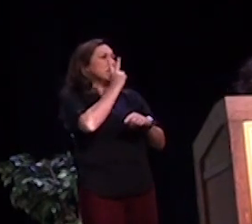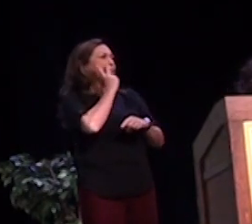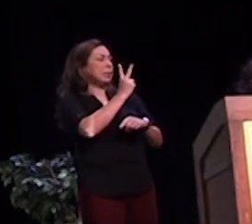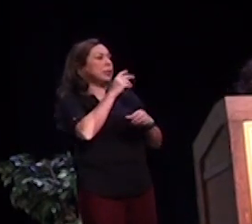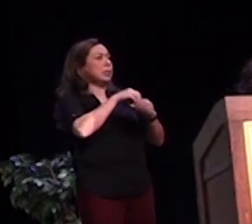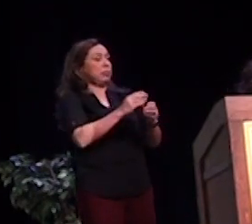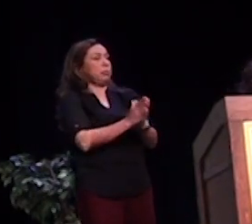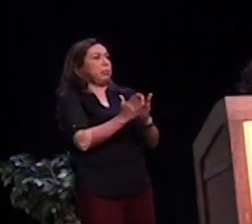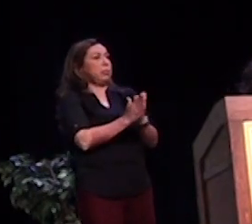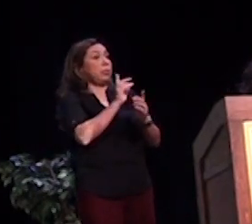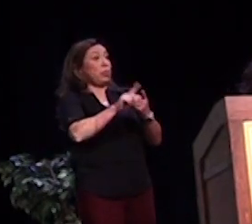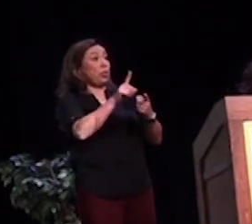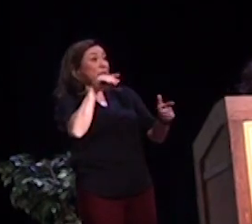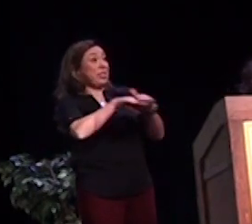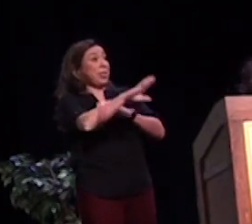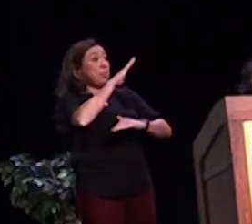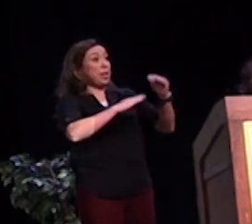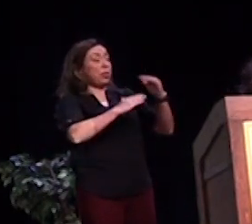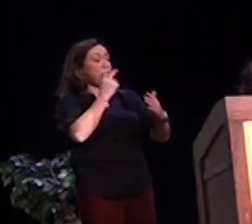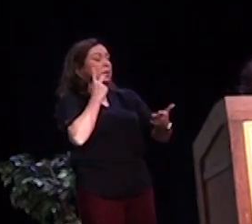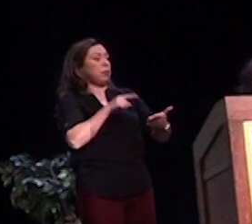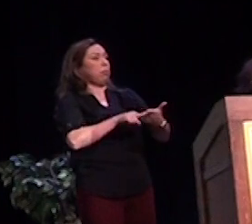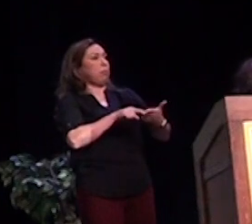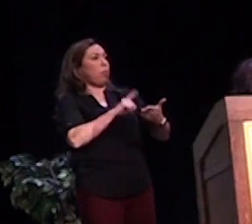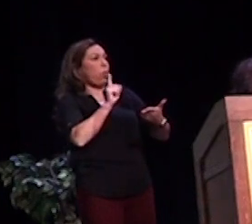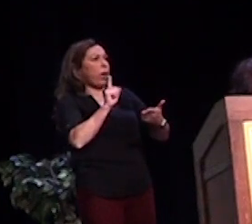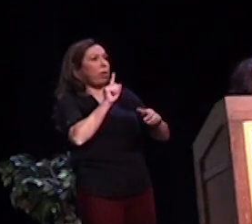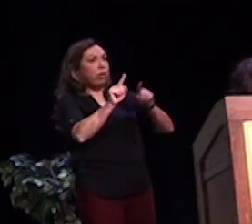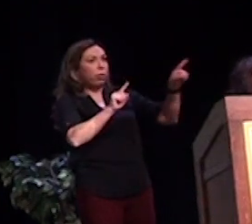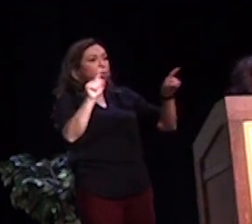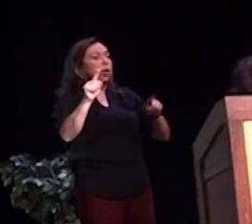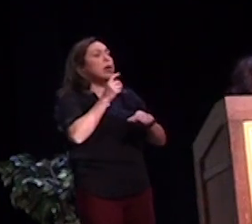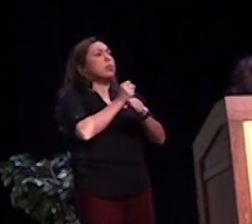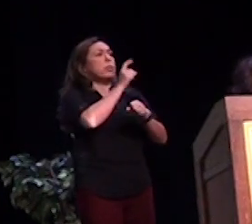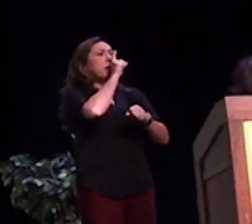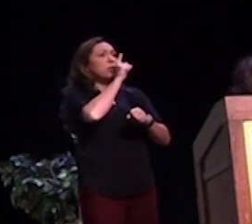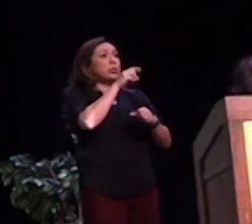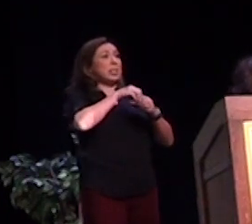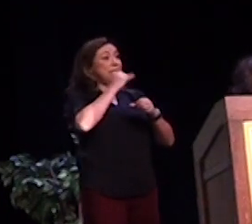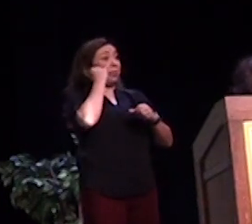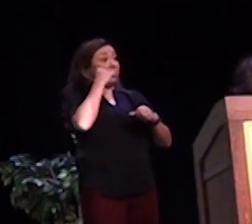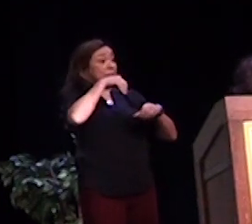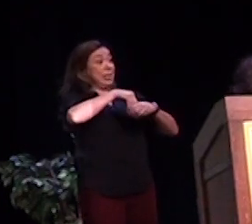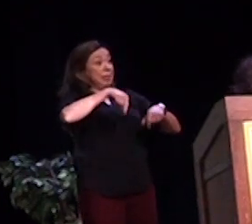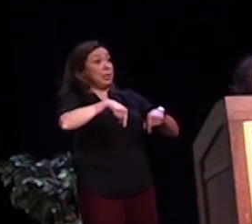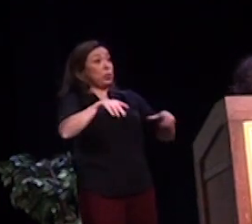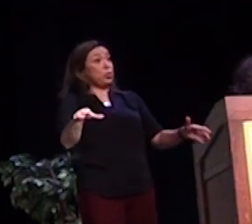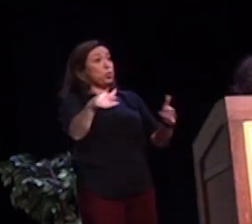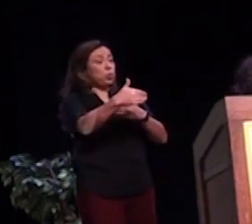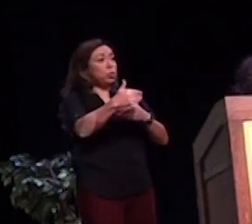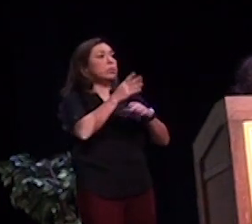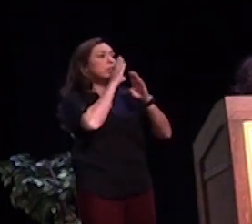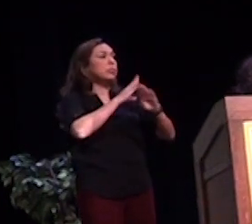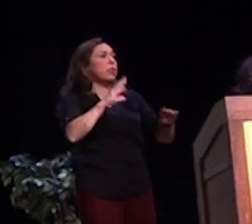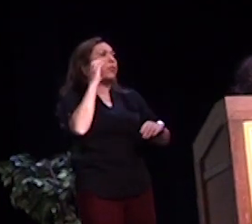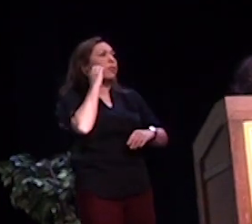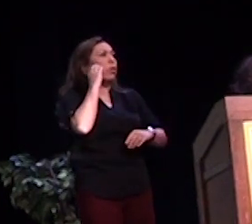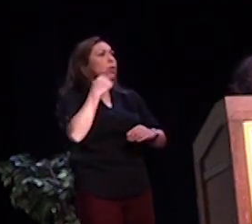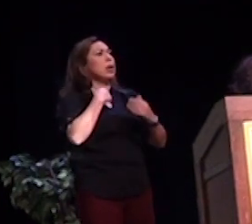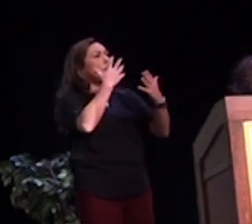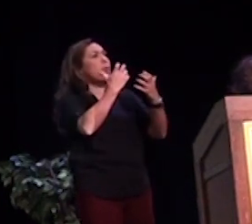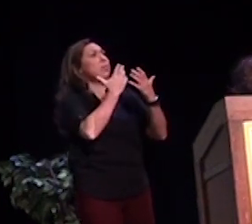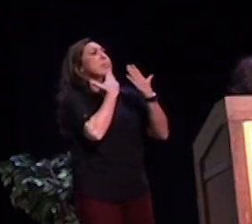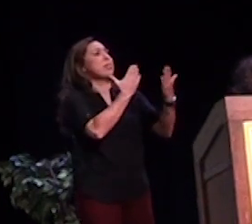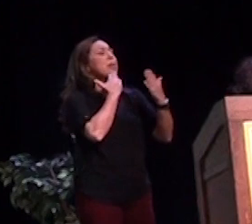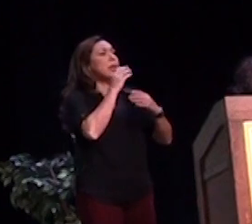the building. Please silence your cell phone if you are in the auditorium. I want to make a special shout out to Sam Houston